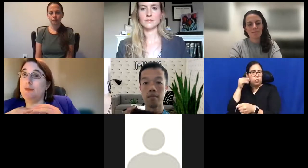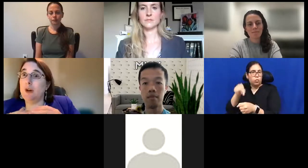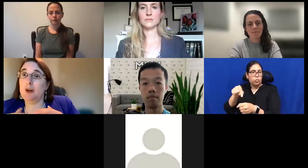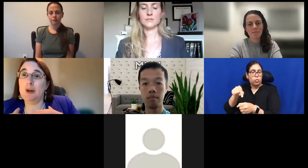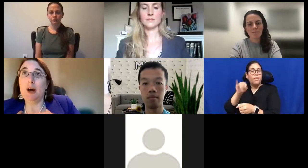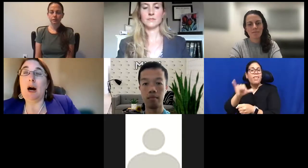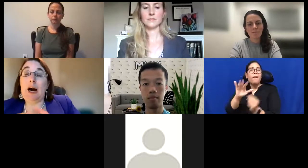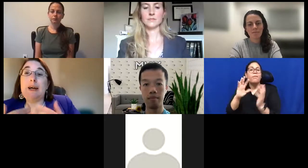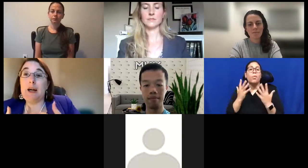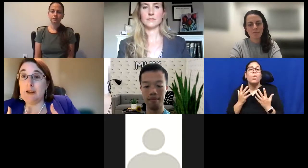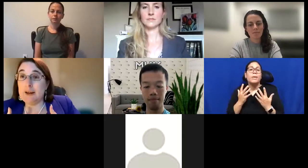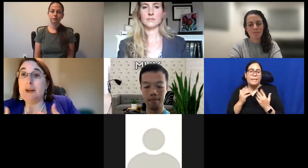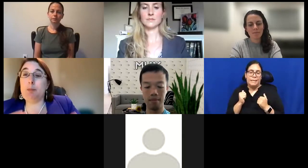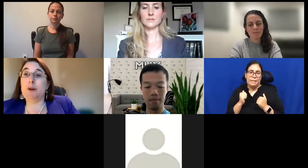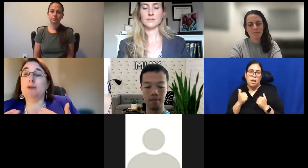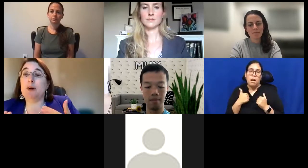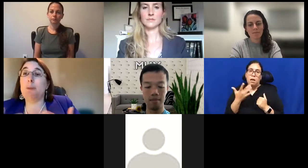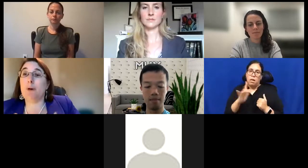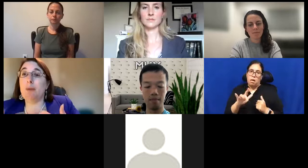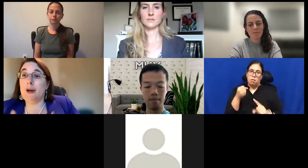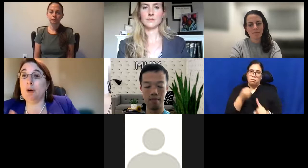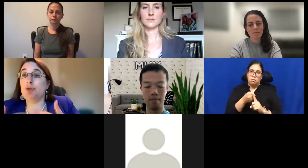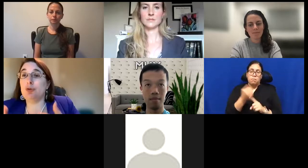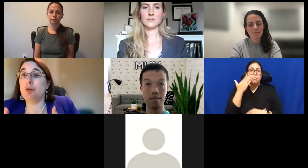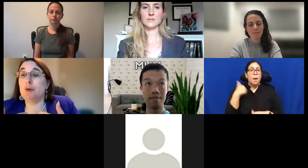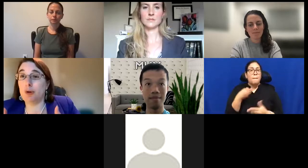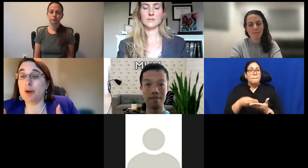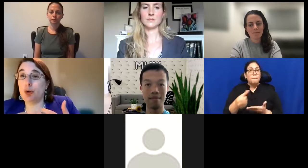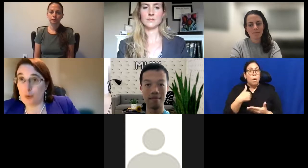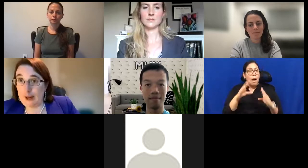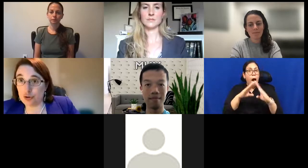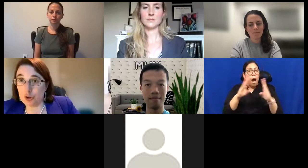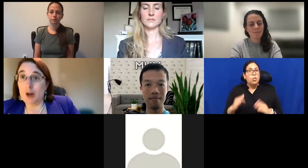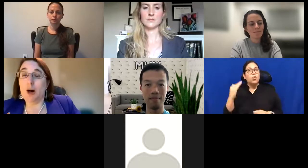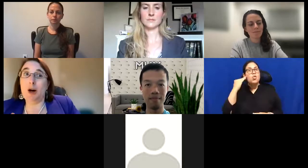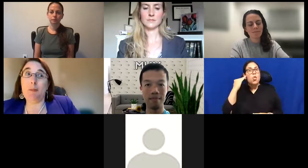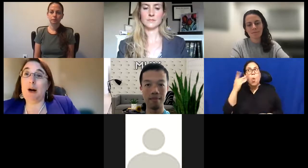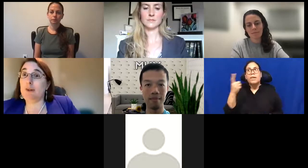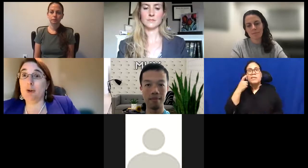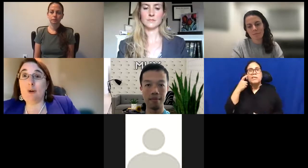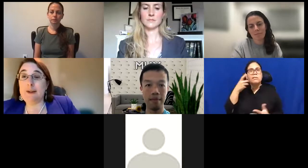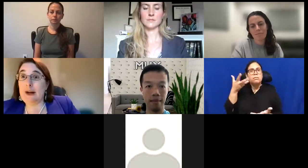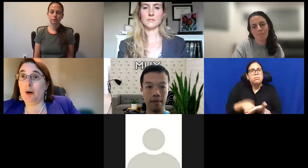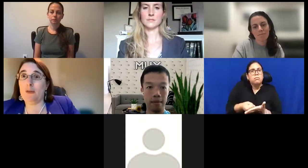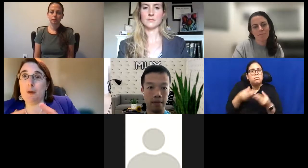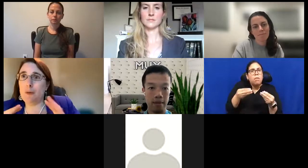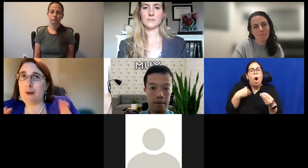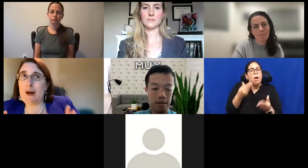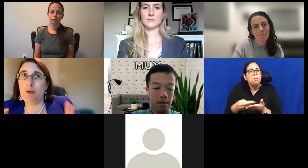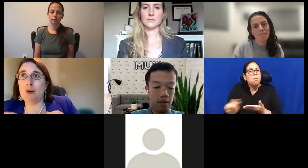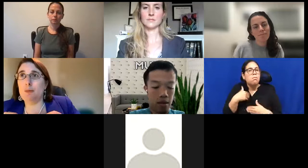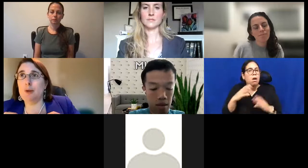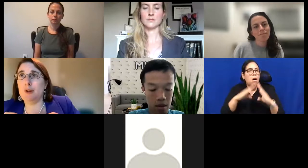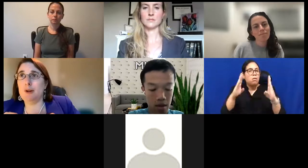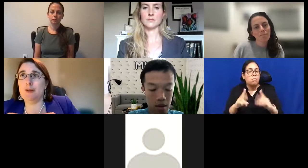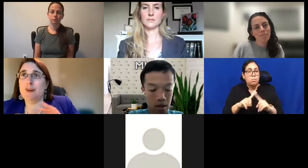is I got lucky because I bought my house during the market crash. I'll tell you right now, the